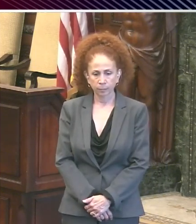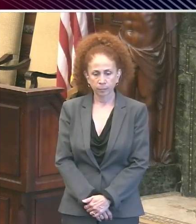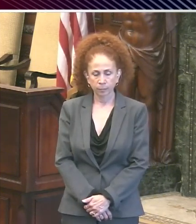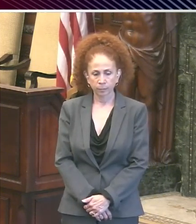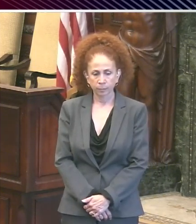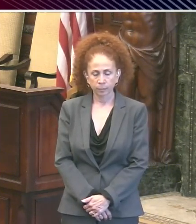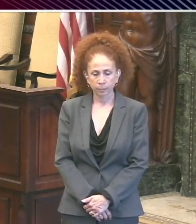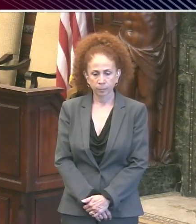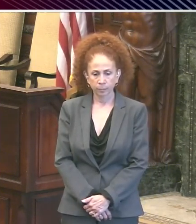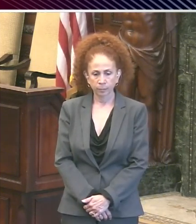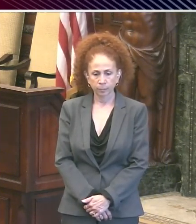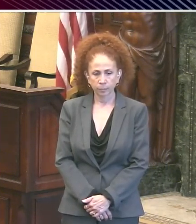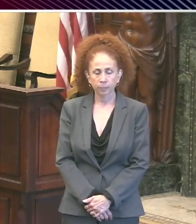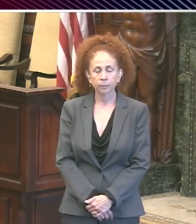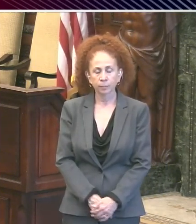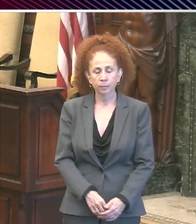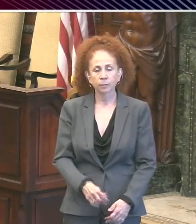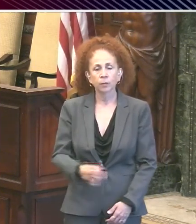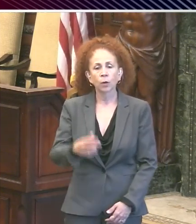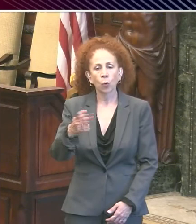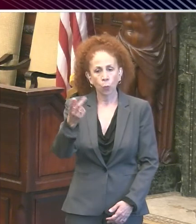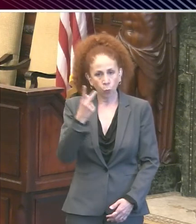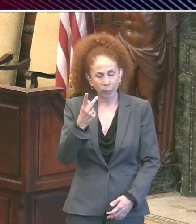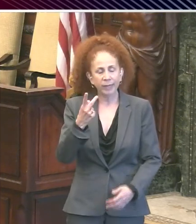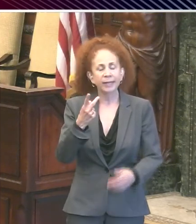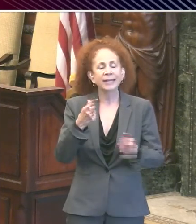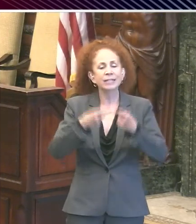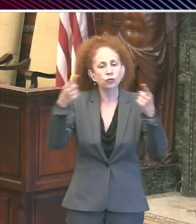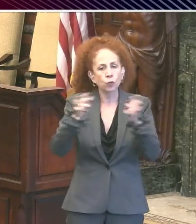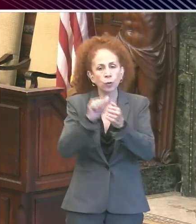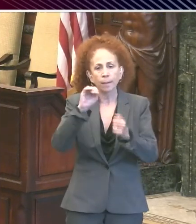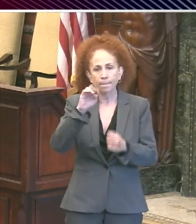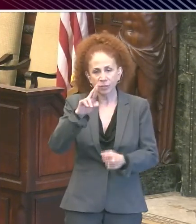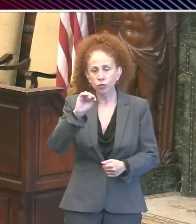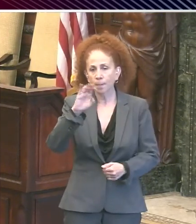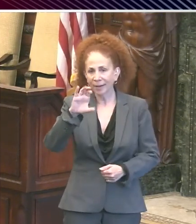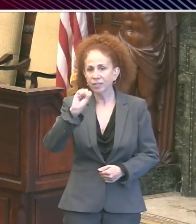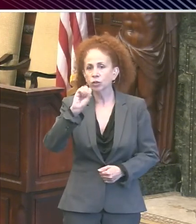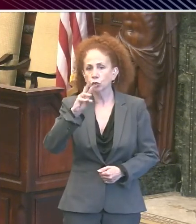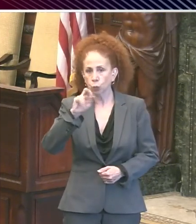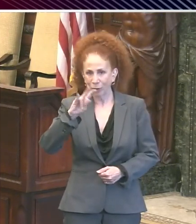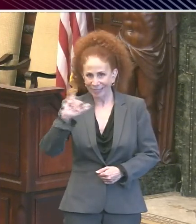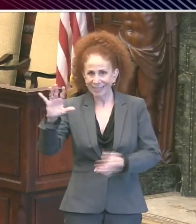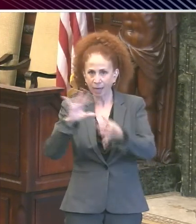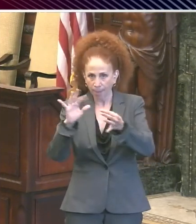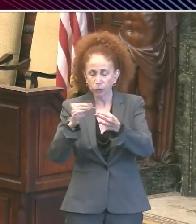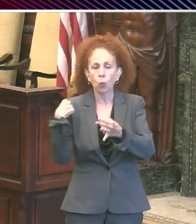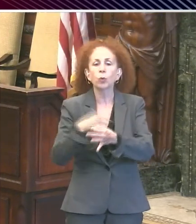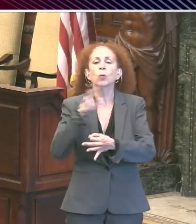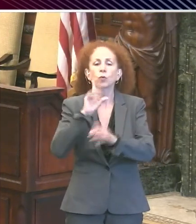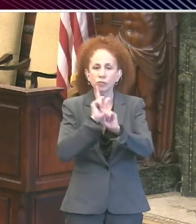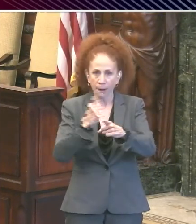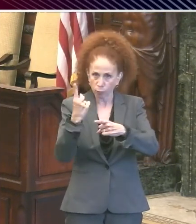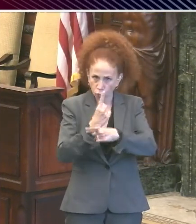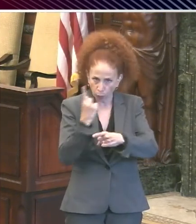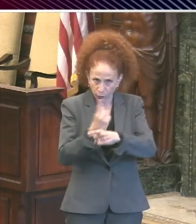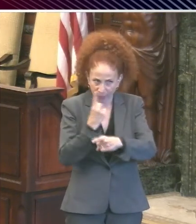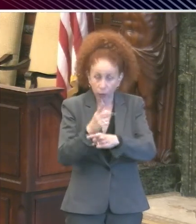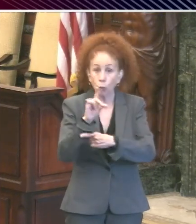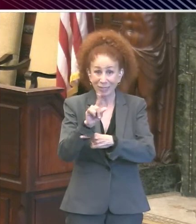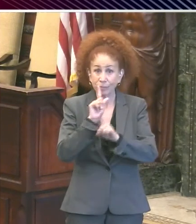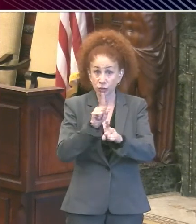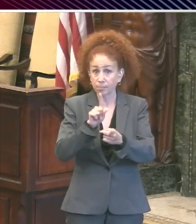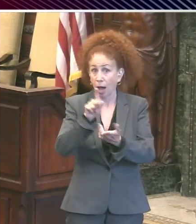I think we certainly disagree with Mr. McSwain's assertions, and we'll be responding appropriately. I think we did respond in